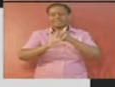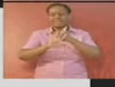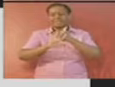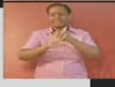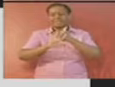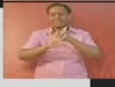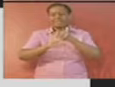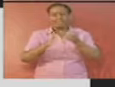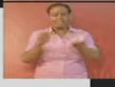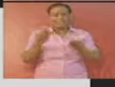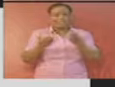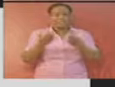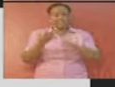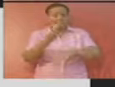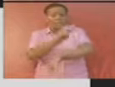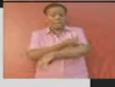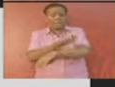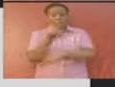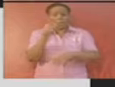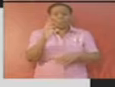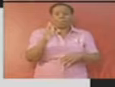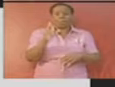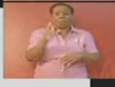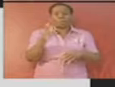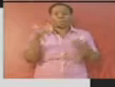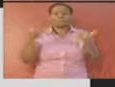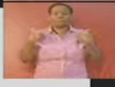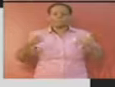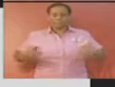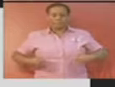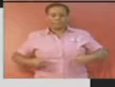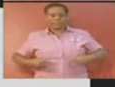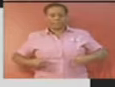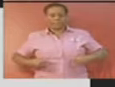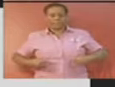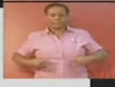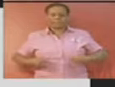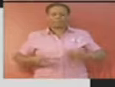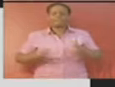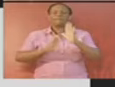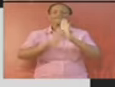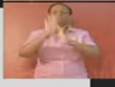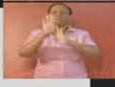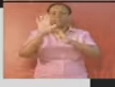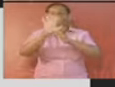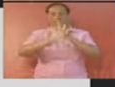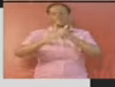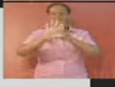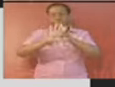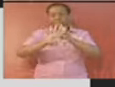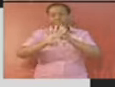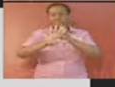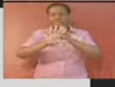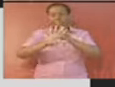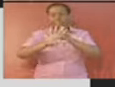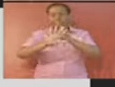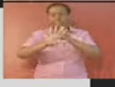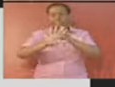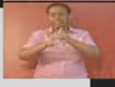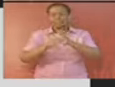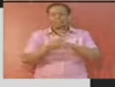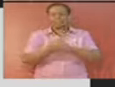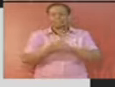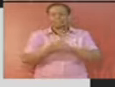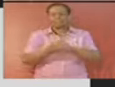person in orange would not have. And therefore, what we form is we form a protective herd around that individual, whether they,